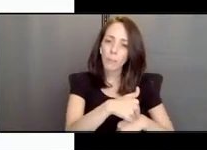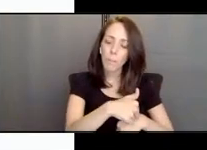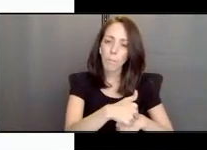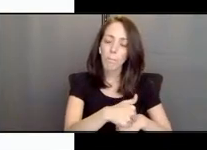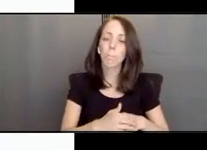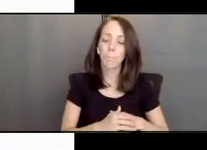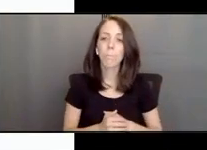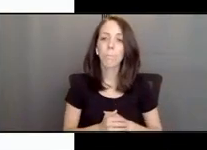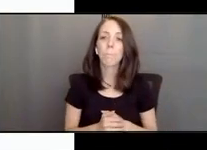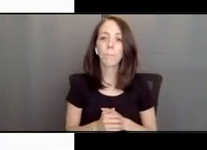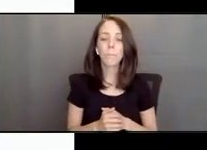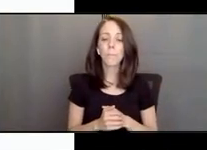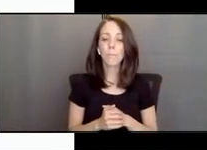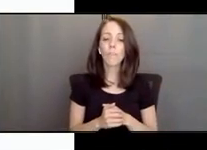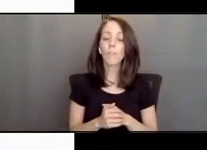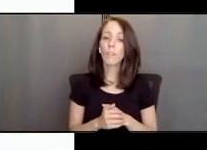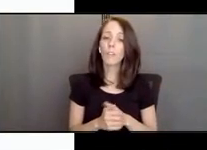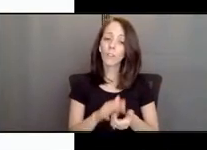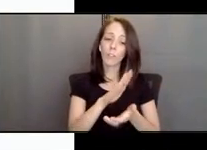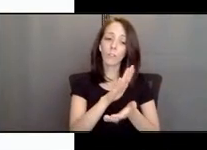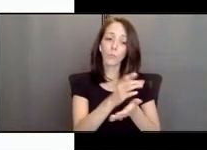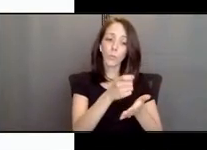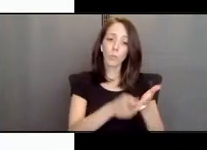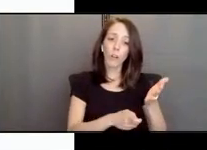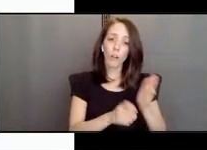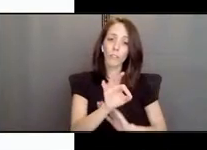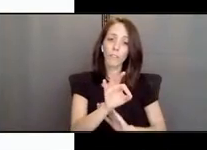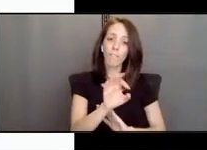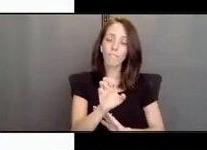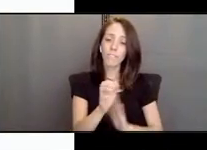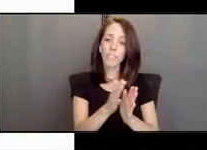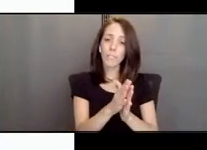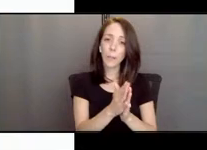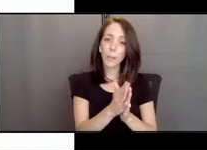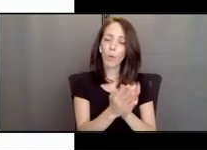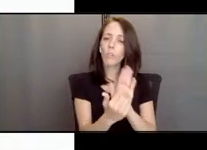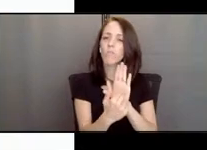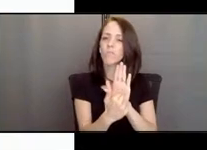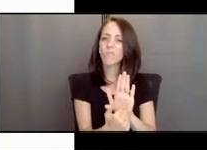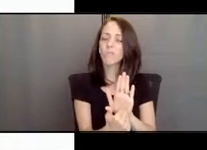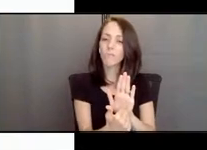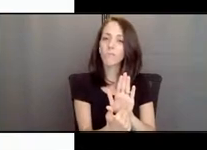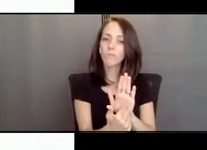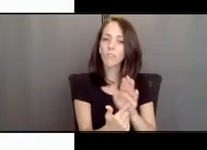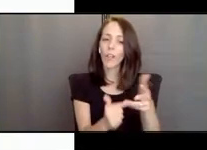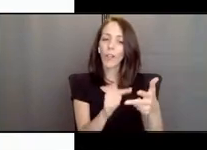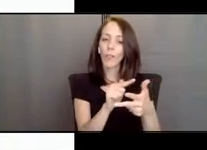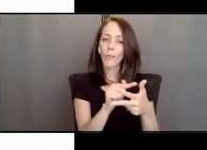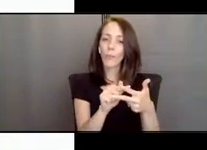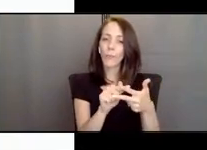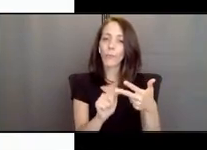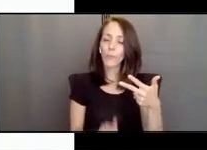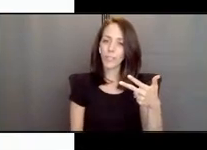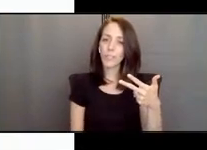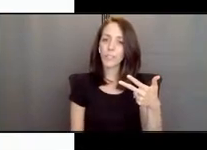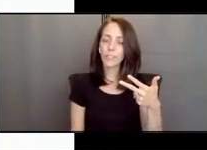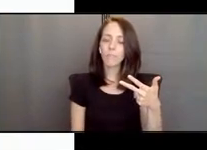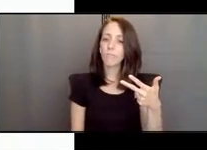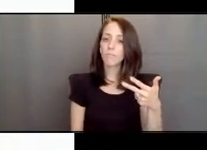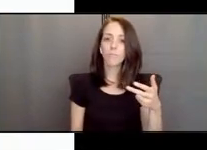tuition and fee book, which follows these brief example tables, is very complete.